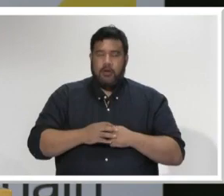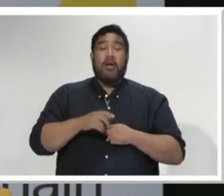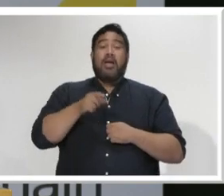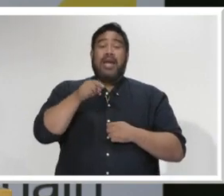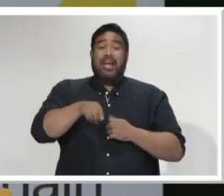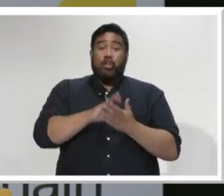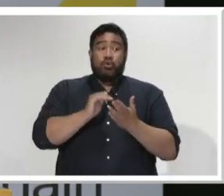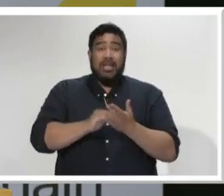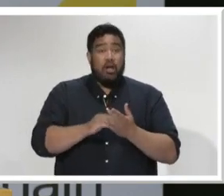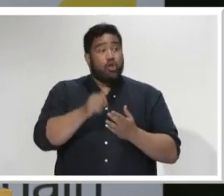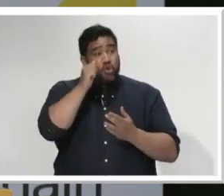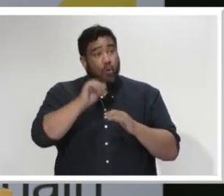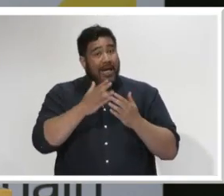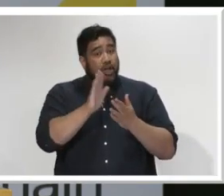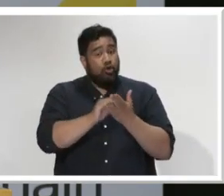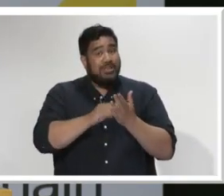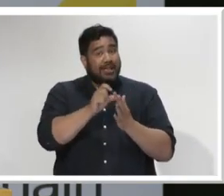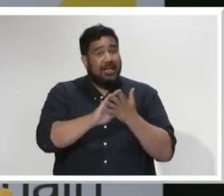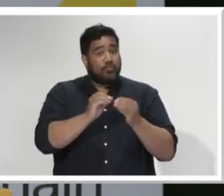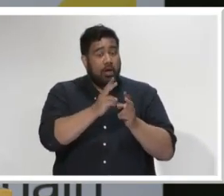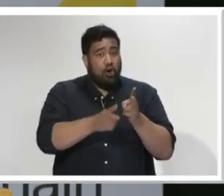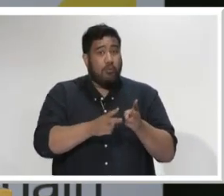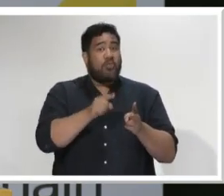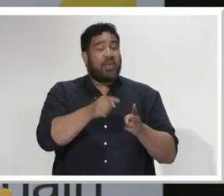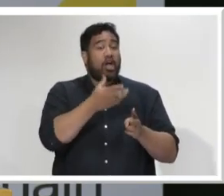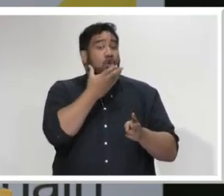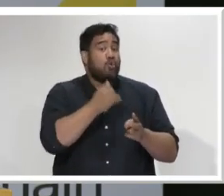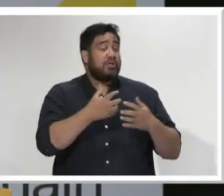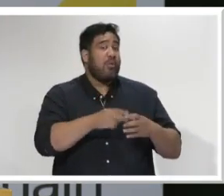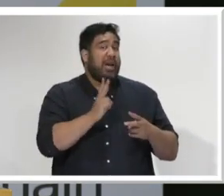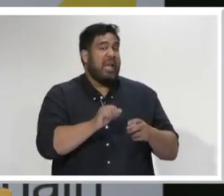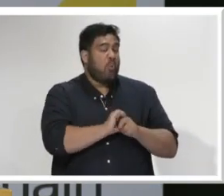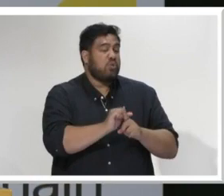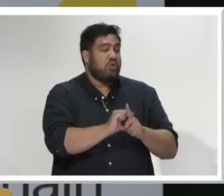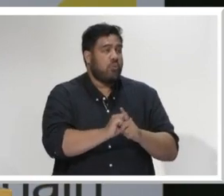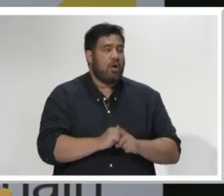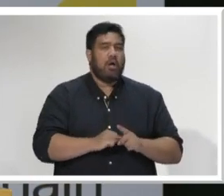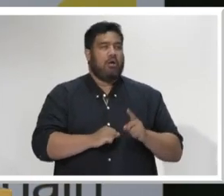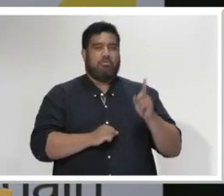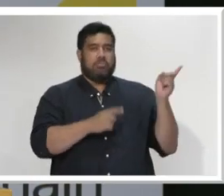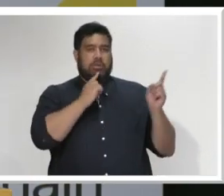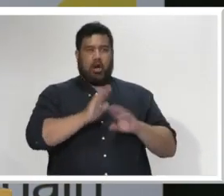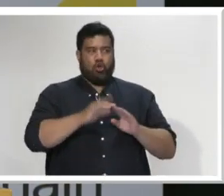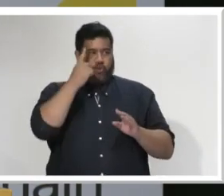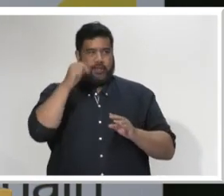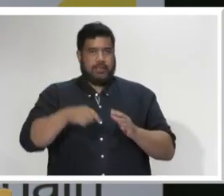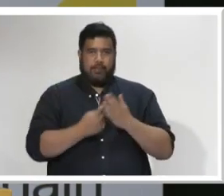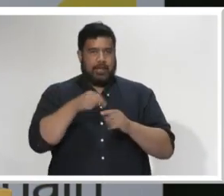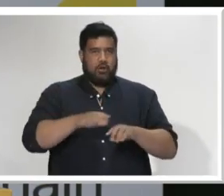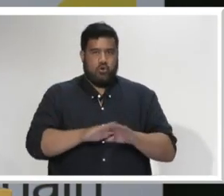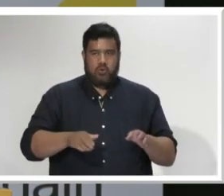not happening, yes. Yeah, just right in the back, yeah. Dr. Bloomfield, can you confirm the number of Air New Zealand staffers now with